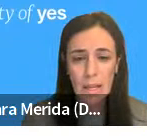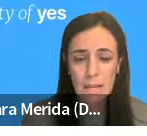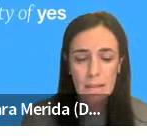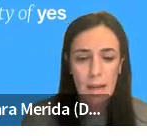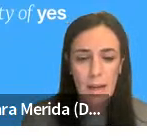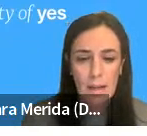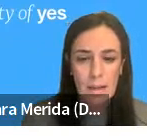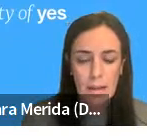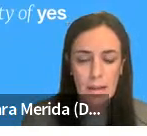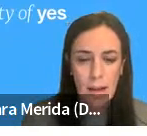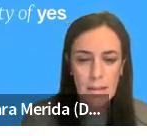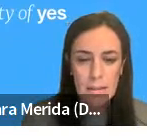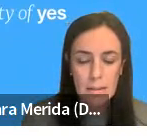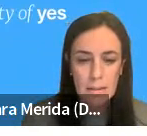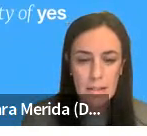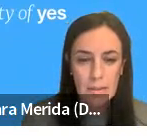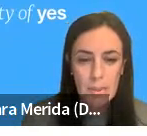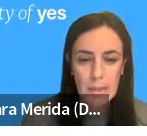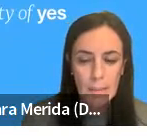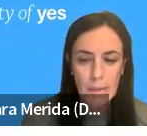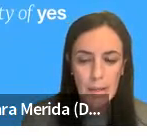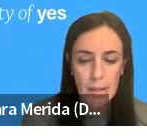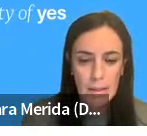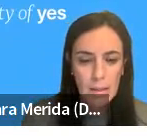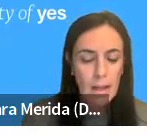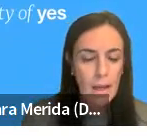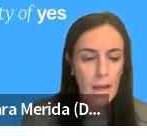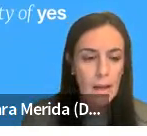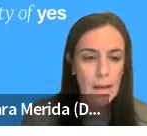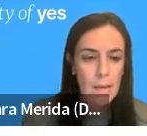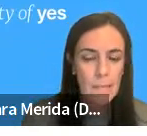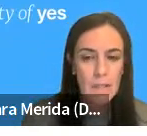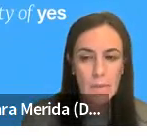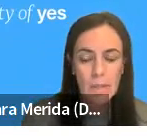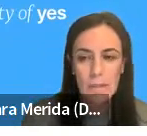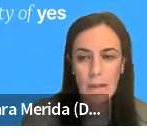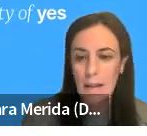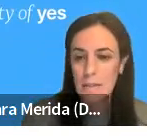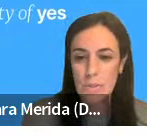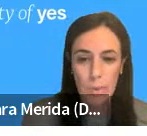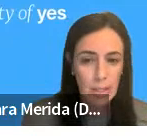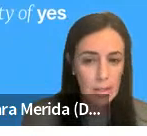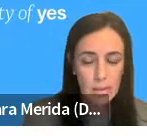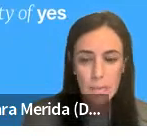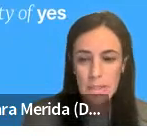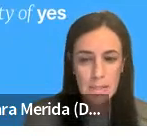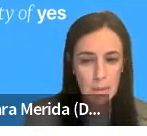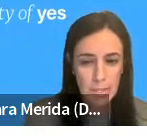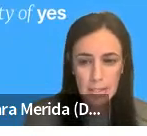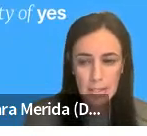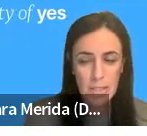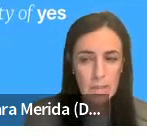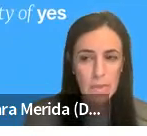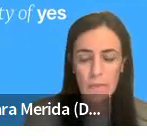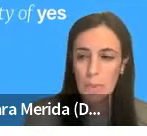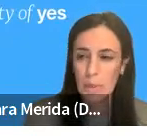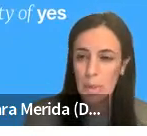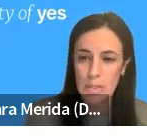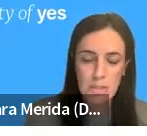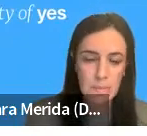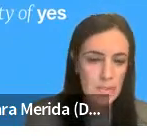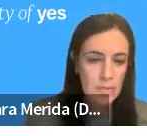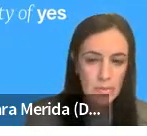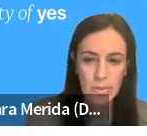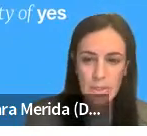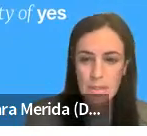the 28th, at 7 p.m. again. You can join. It'll be the same presentation. If you have